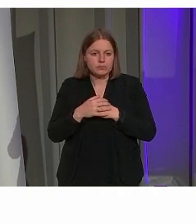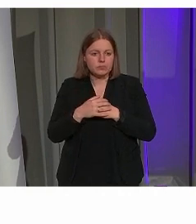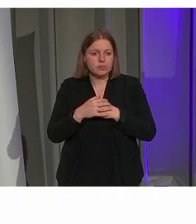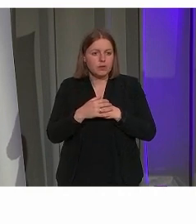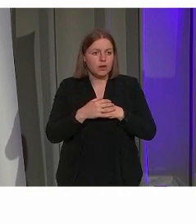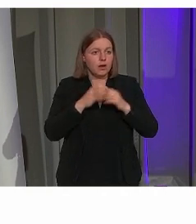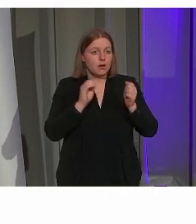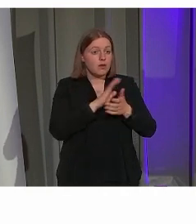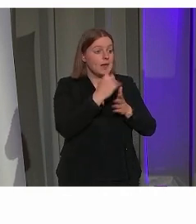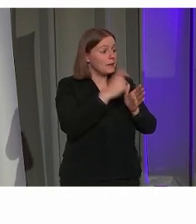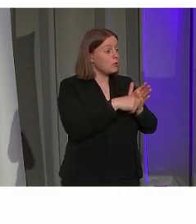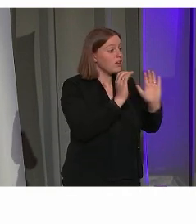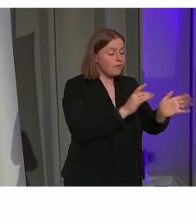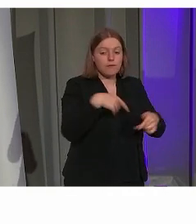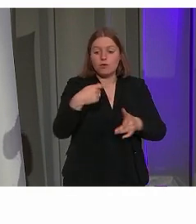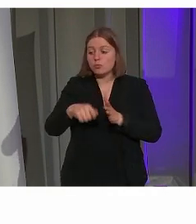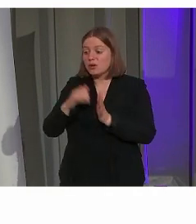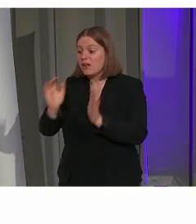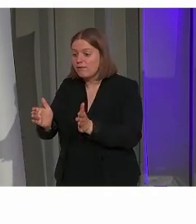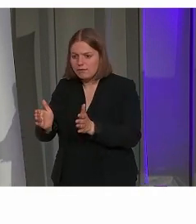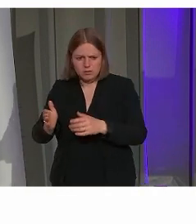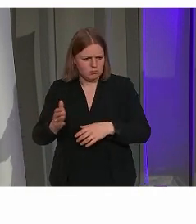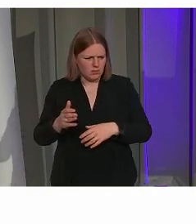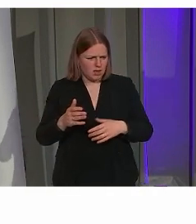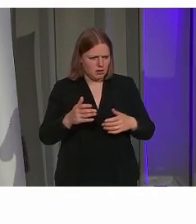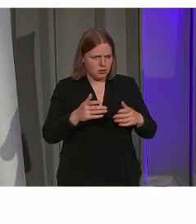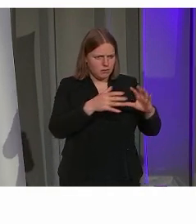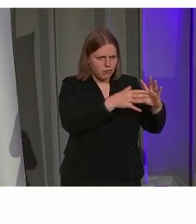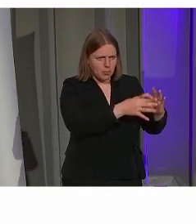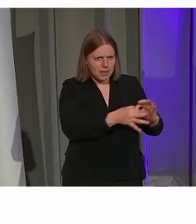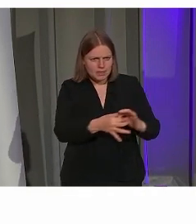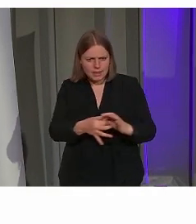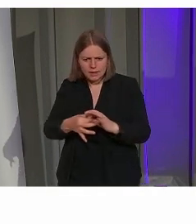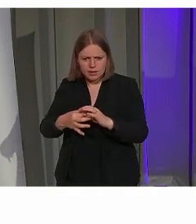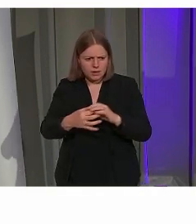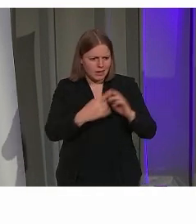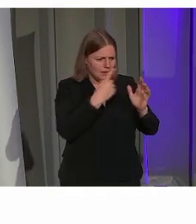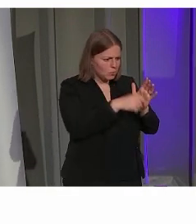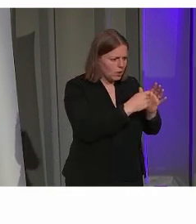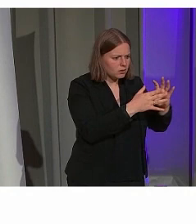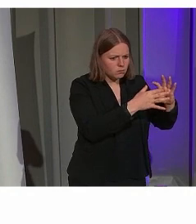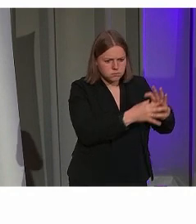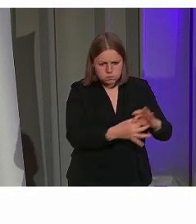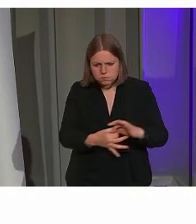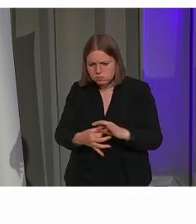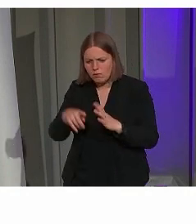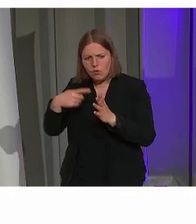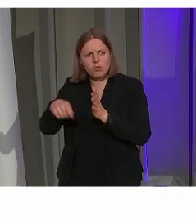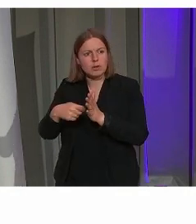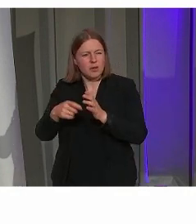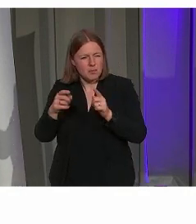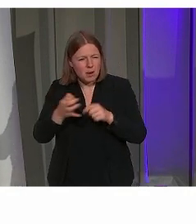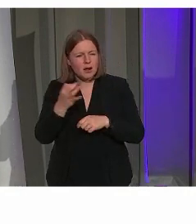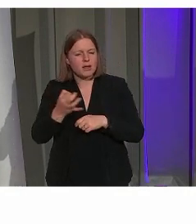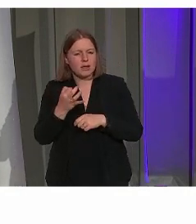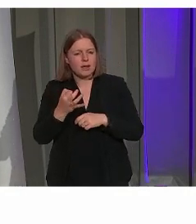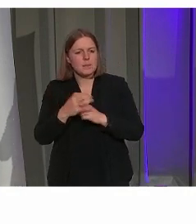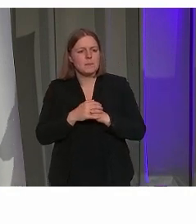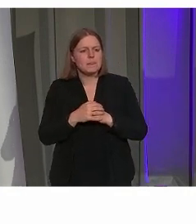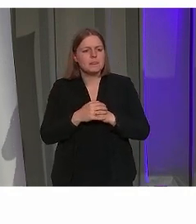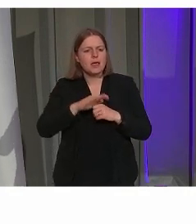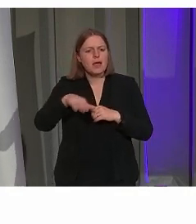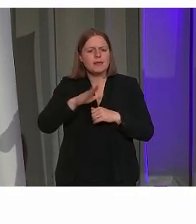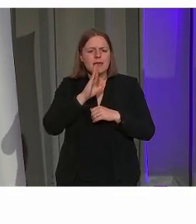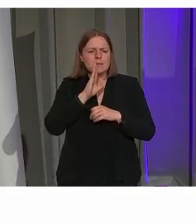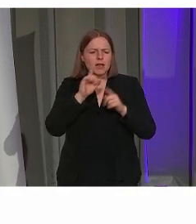also very important in city management. The connection between the different projects is very important. Those are